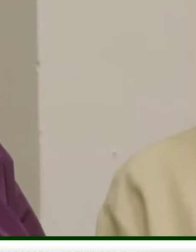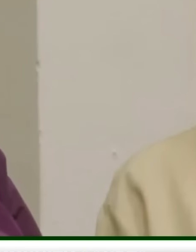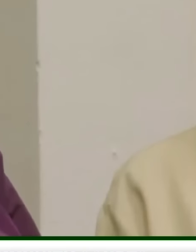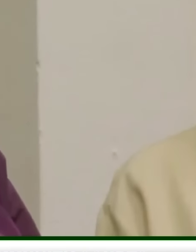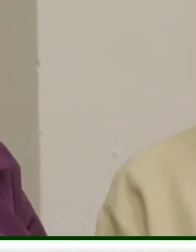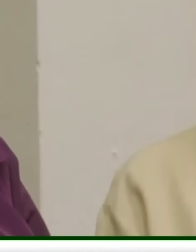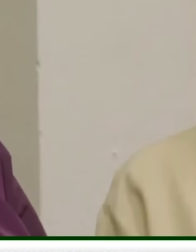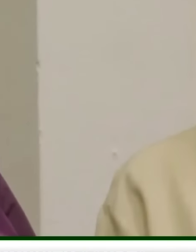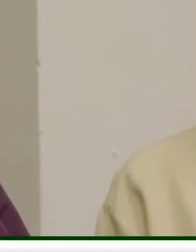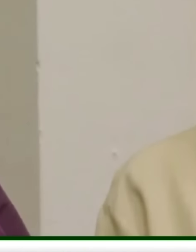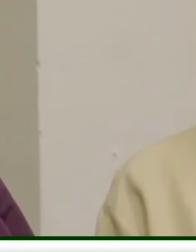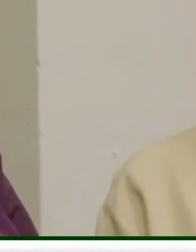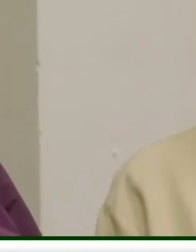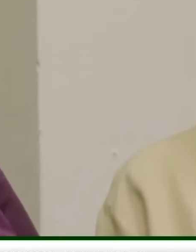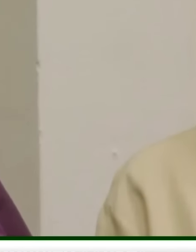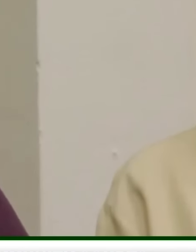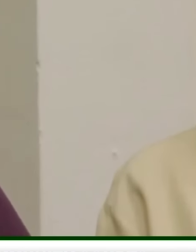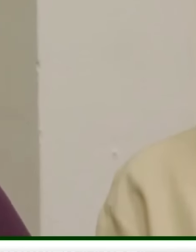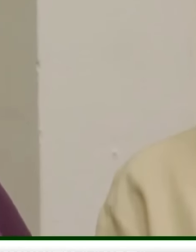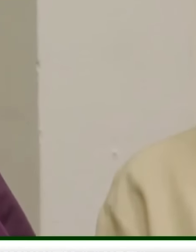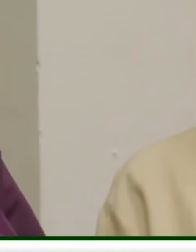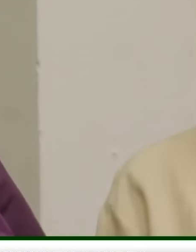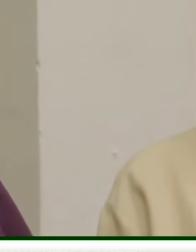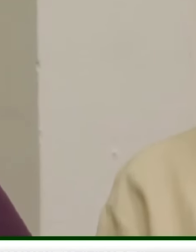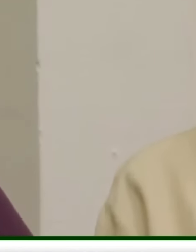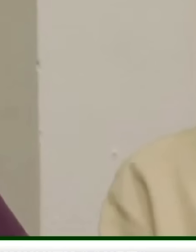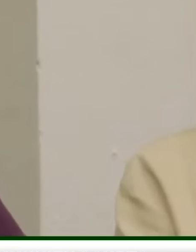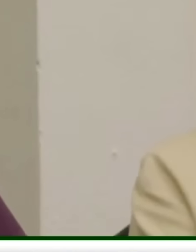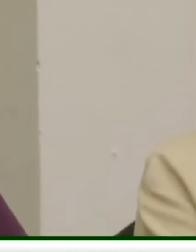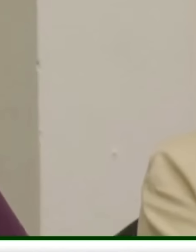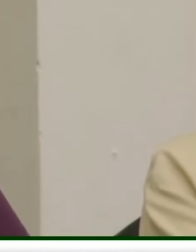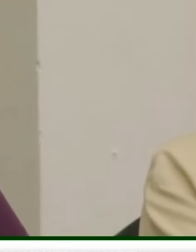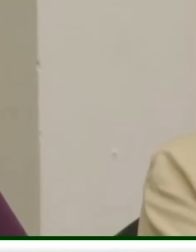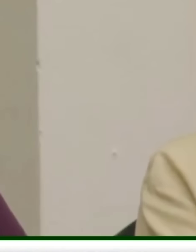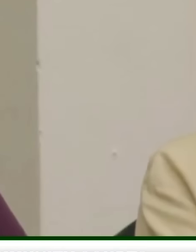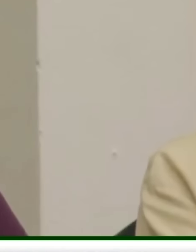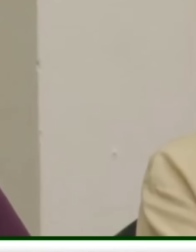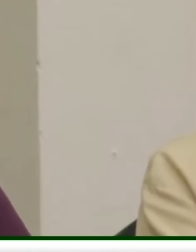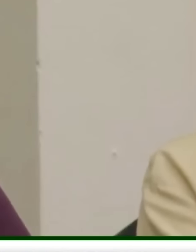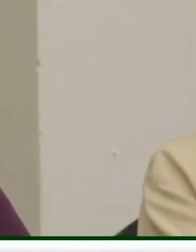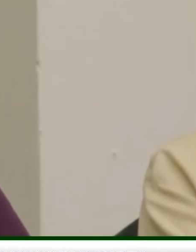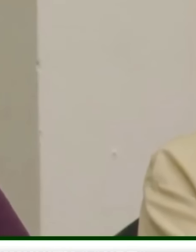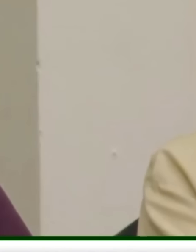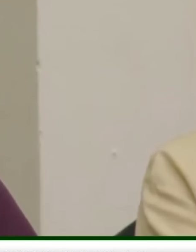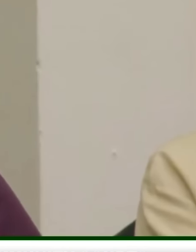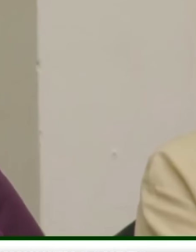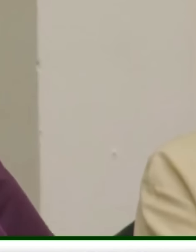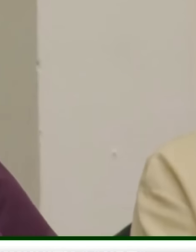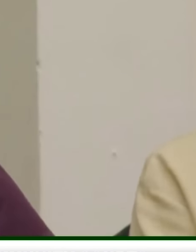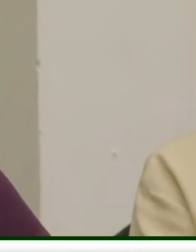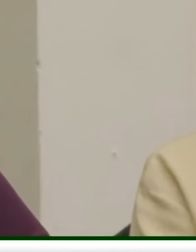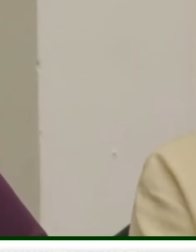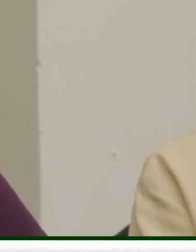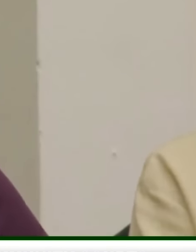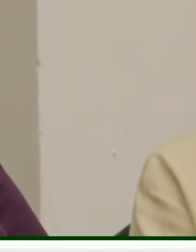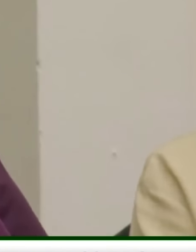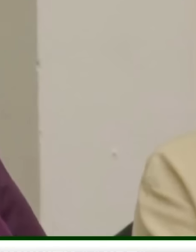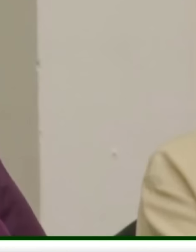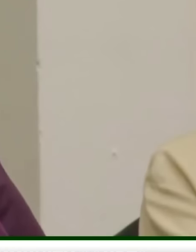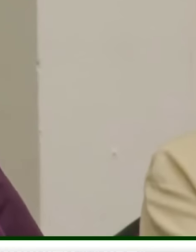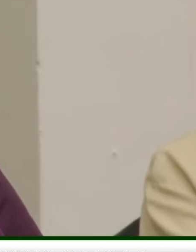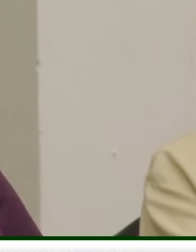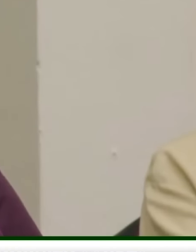there running about all night, playing games all night, that more often than not people too tired to do anything when 11 and